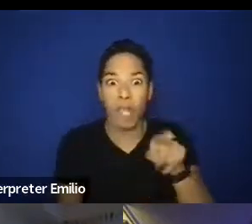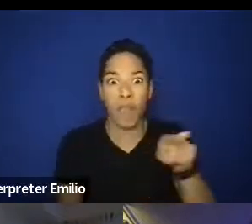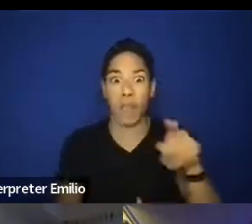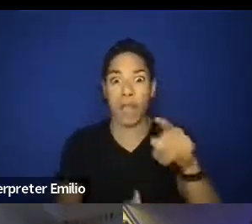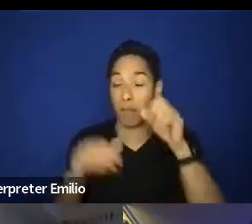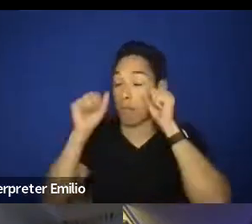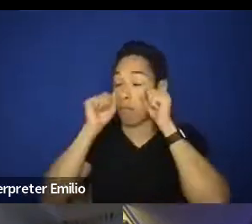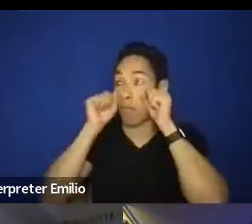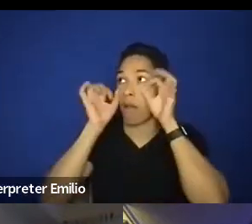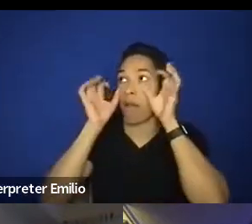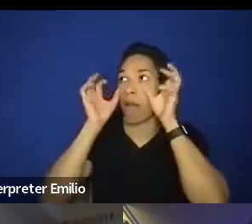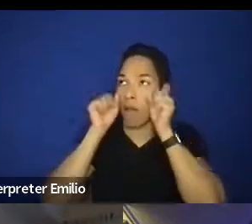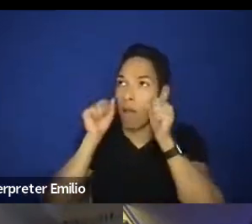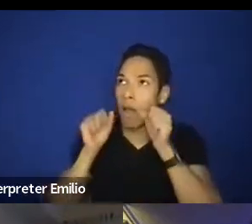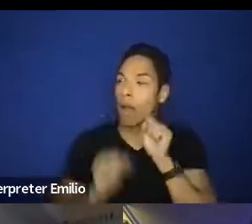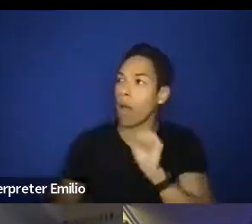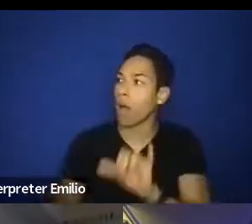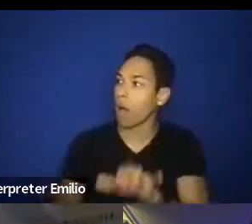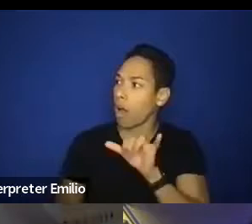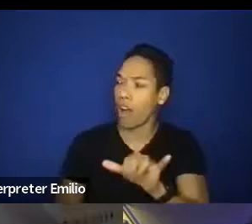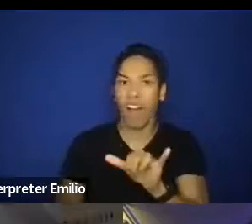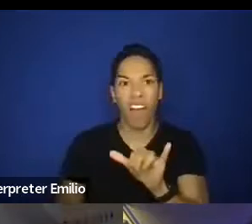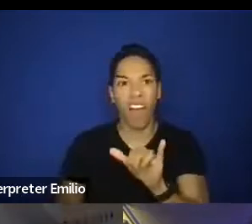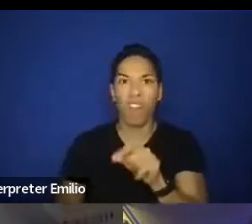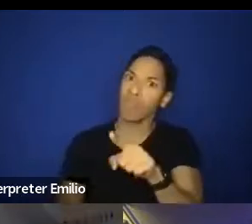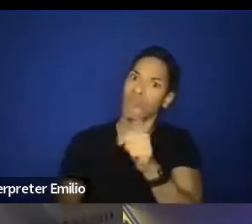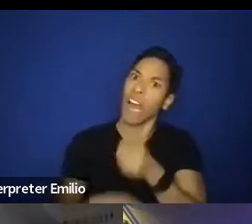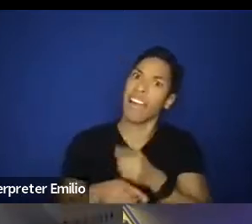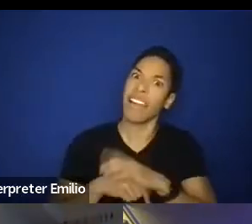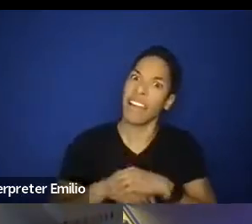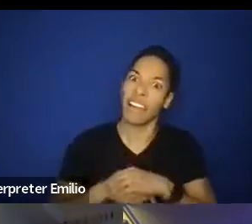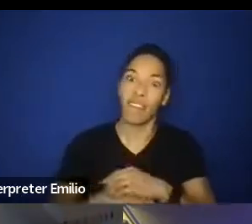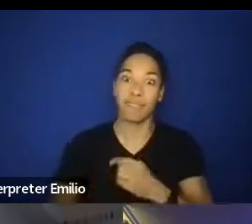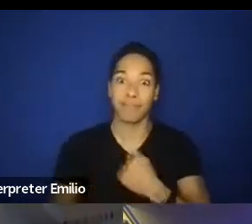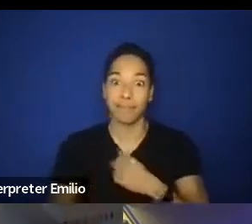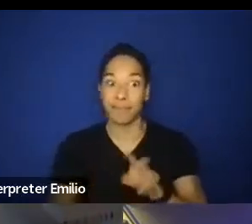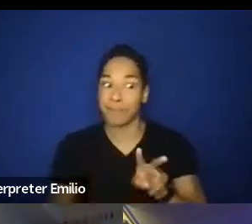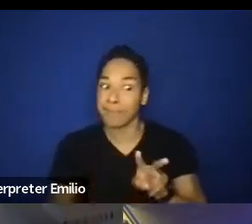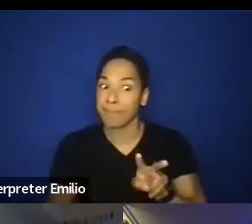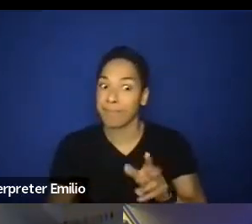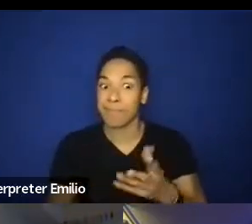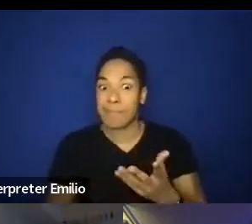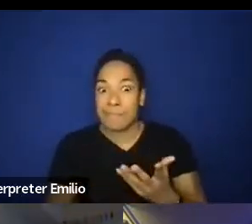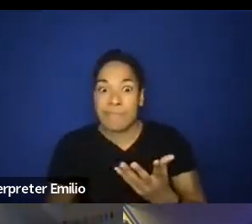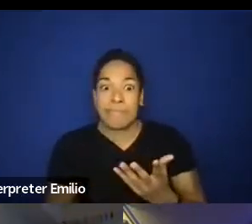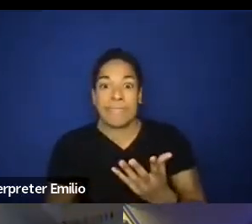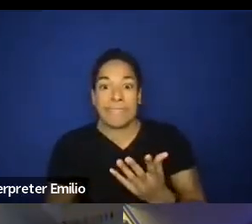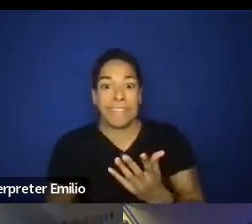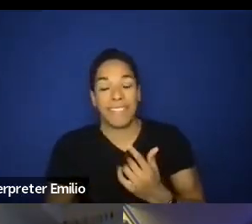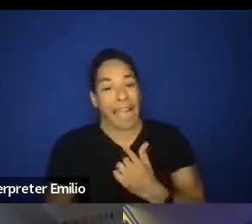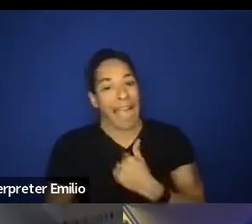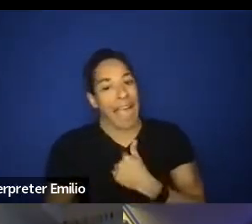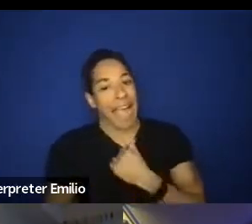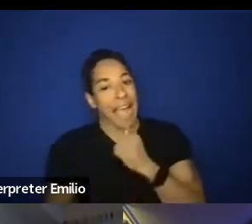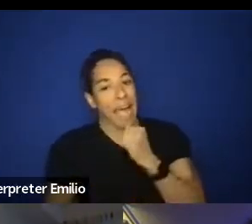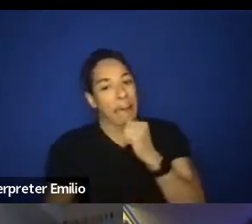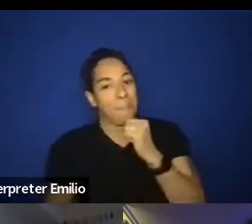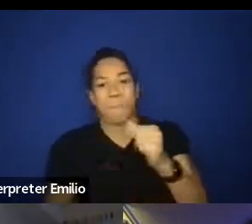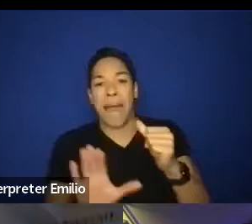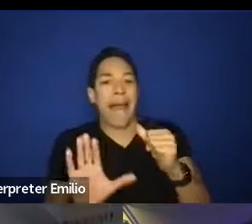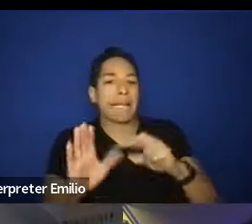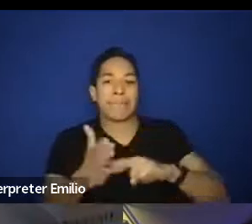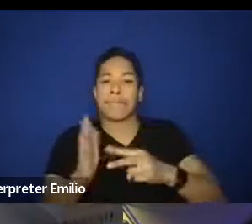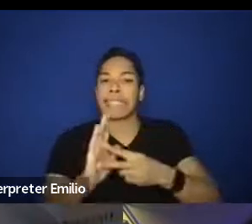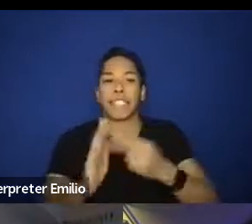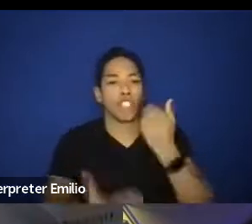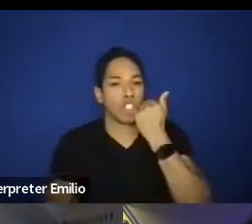like, oh, right. It's one of those things where it's like, I'm not going to shame you. I don't want to make you